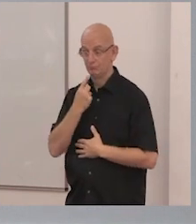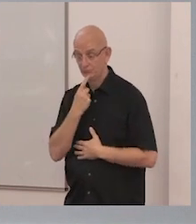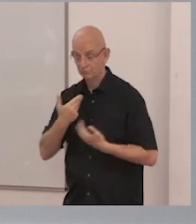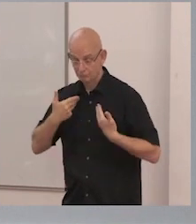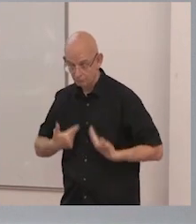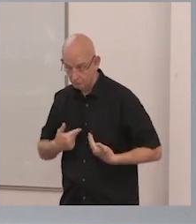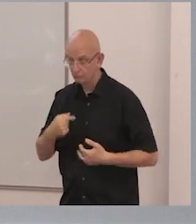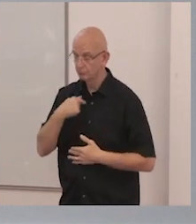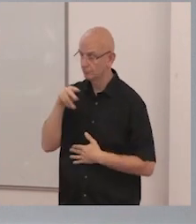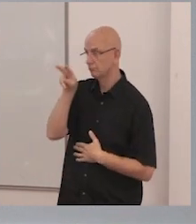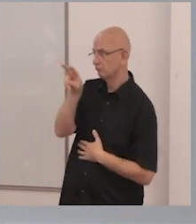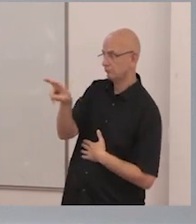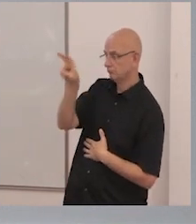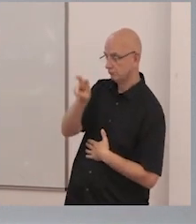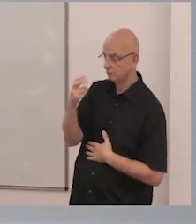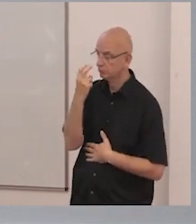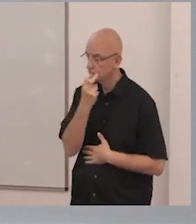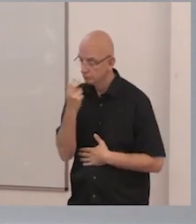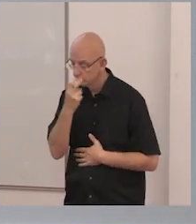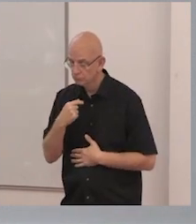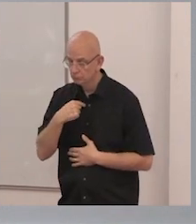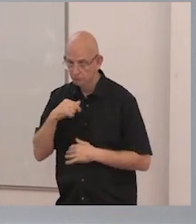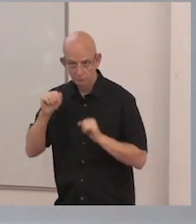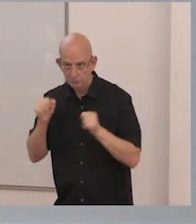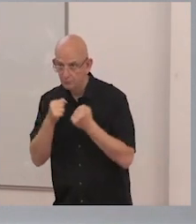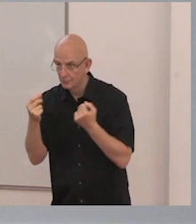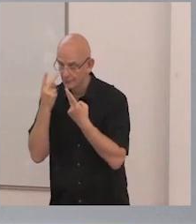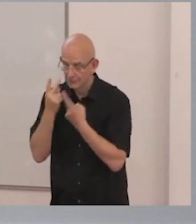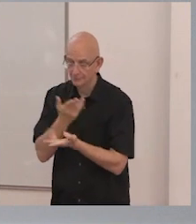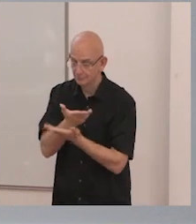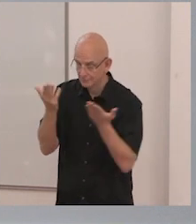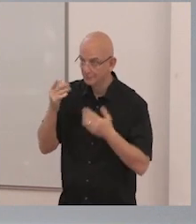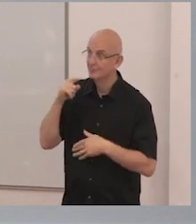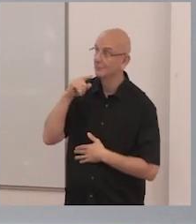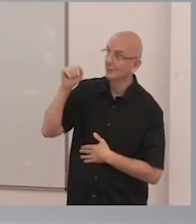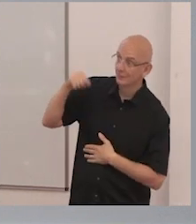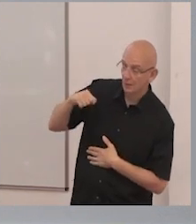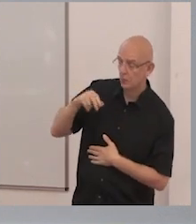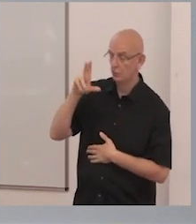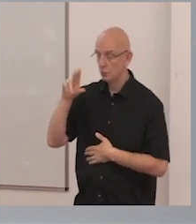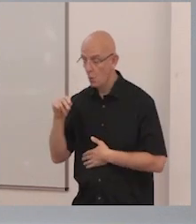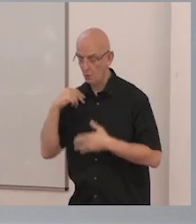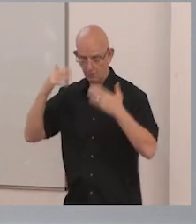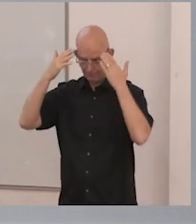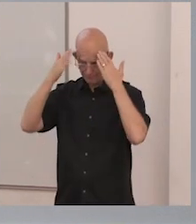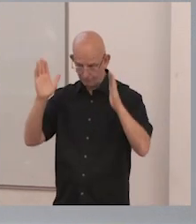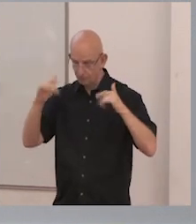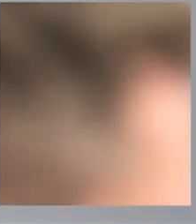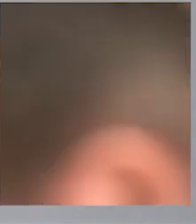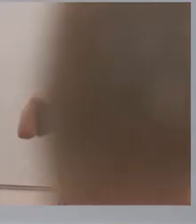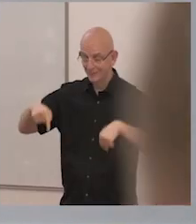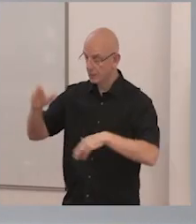delighted to be here today and to give you a general overview of the human rights provisions